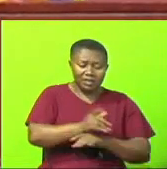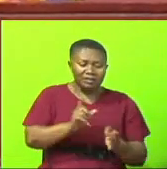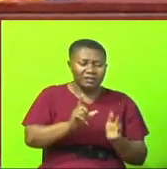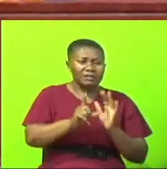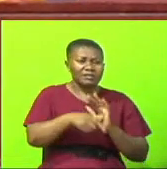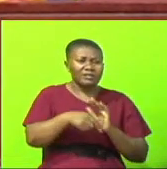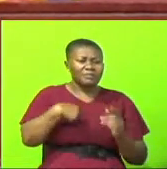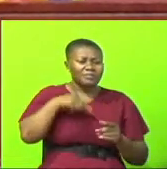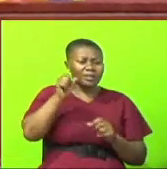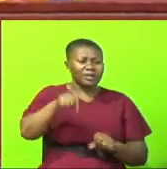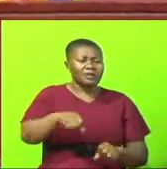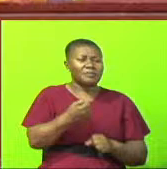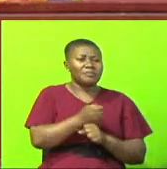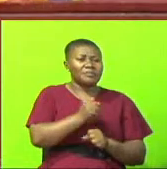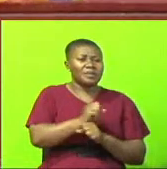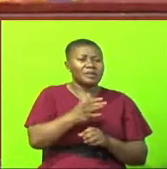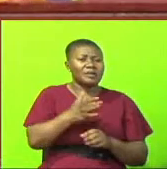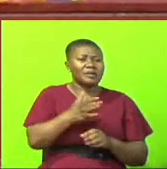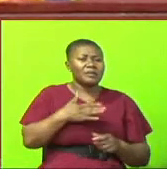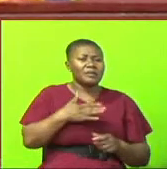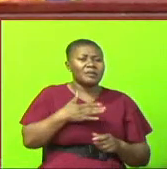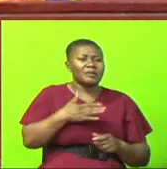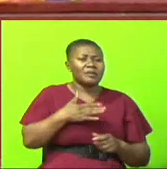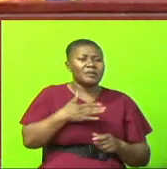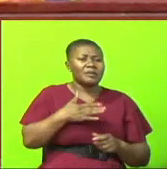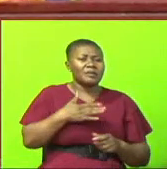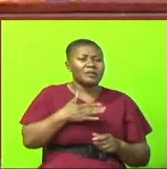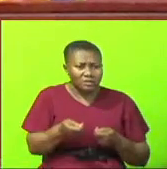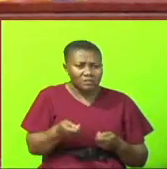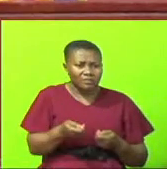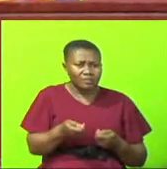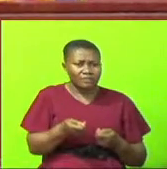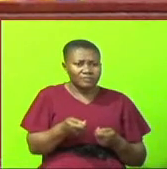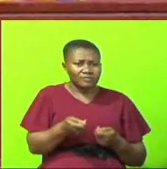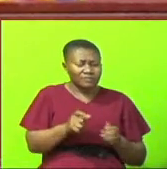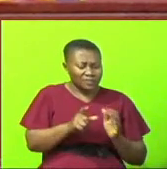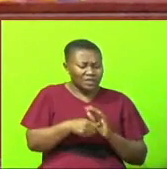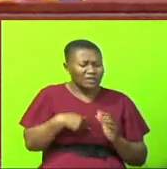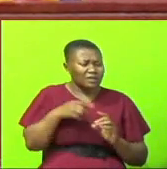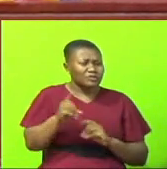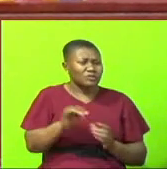ruling. If there's a need to make a ruling, I'll do so.